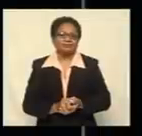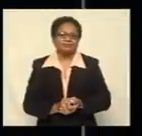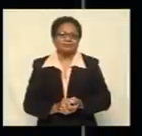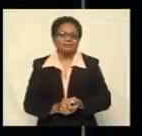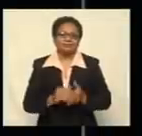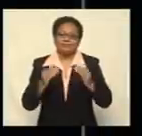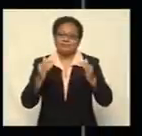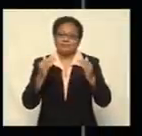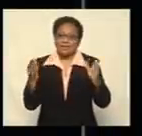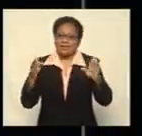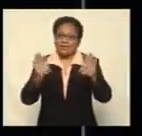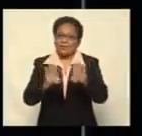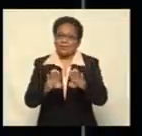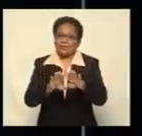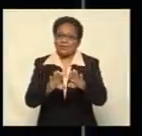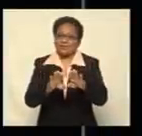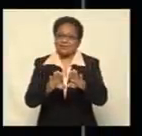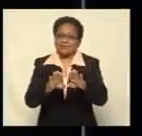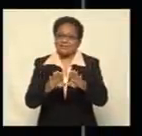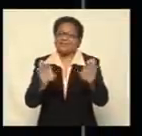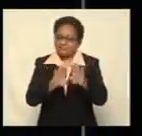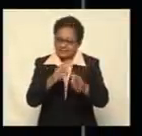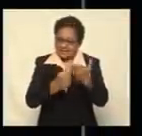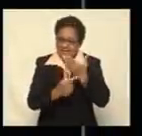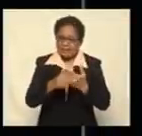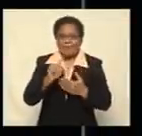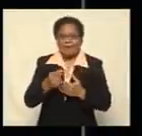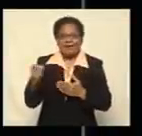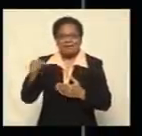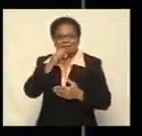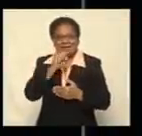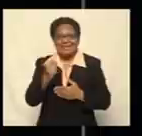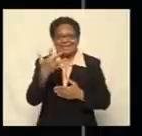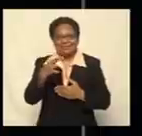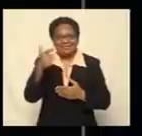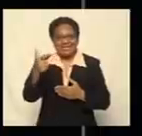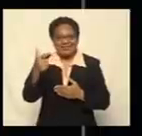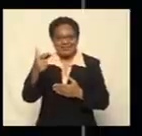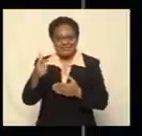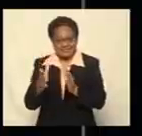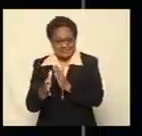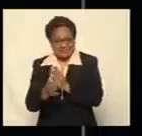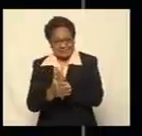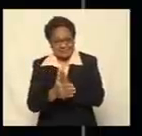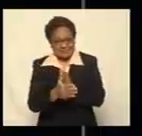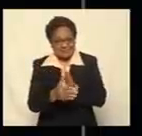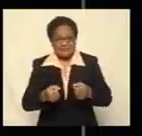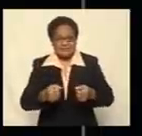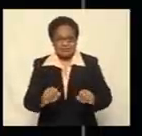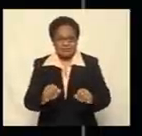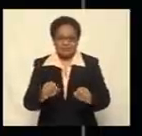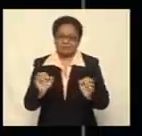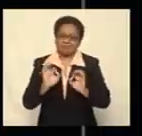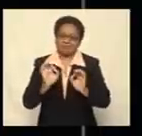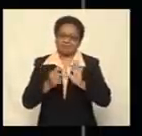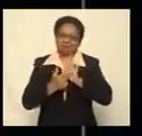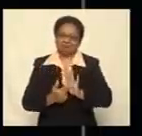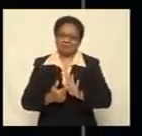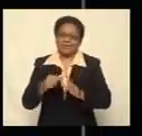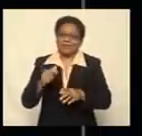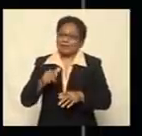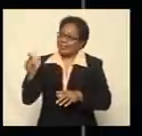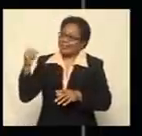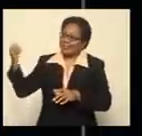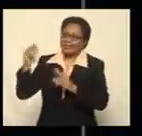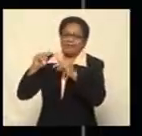Lockdown measures have not dampened the spirits of a 57-year-old street cleaner who left his family in Tailevu to ensure his work is